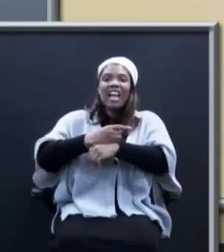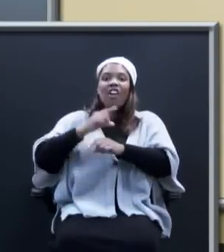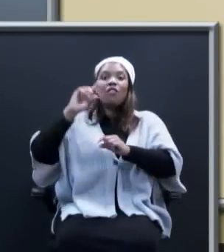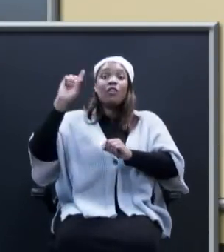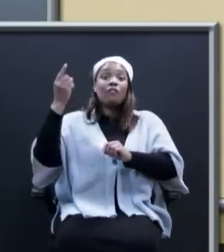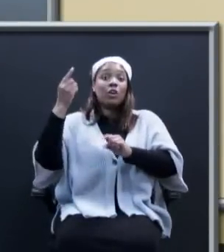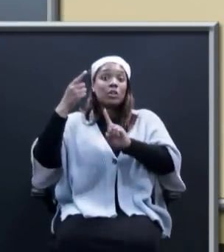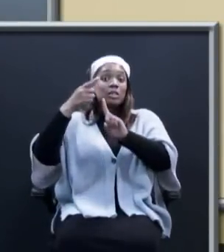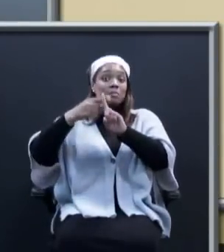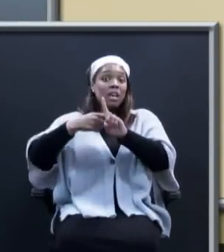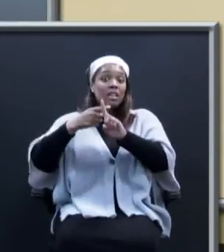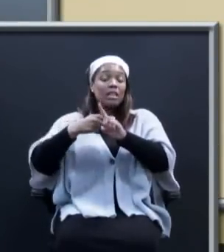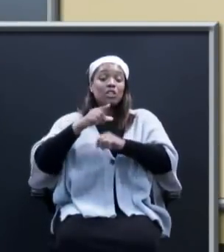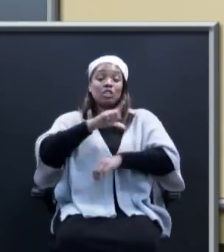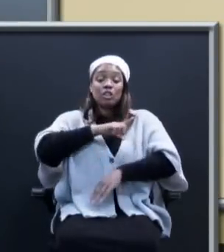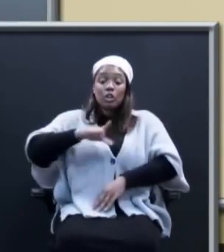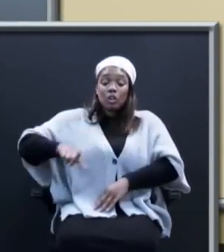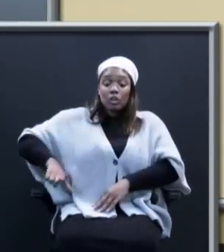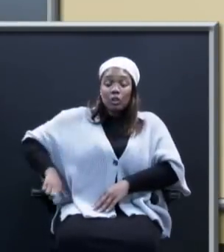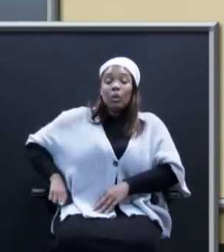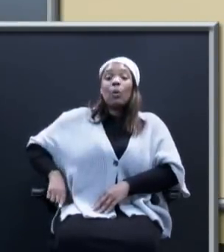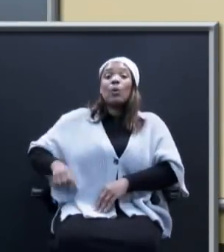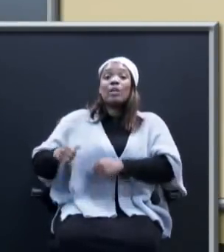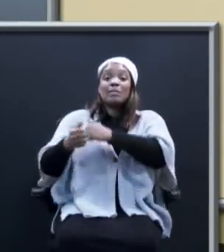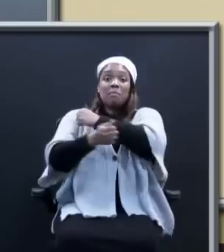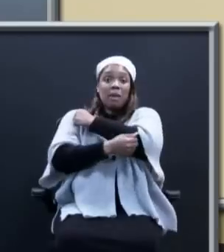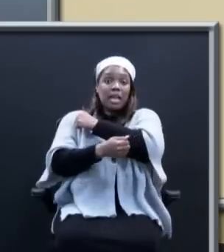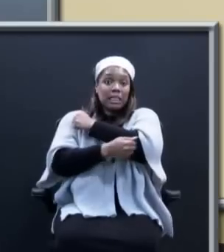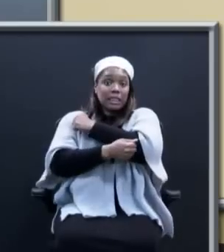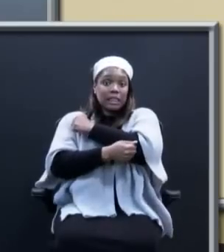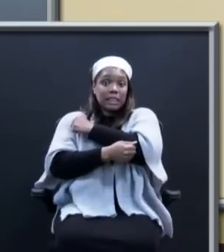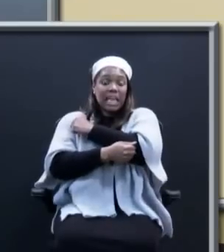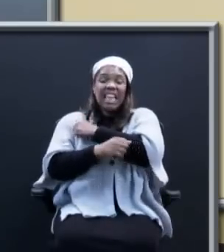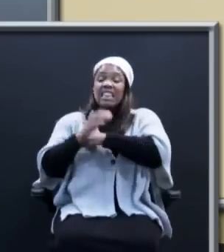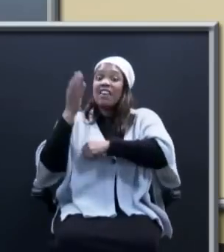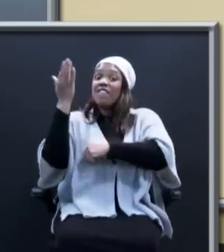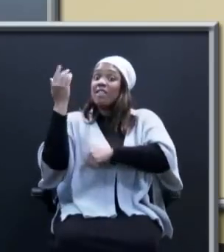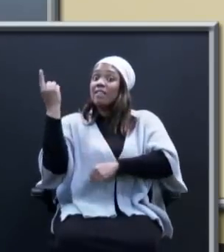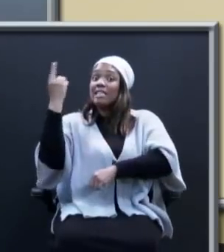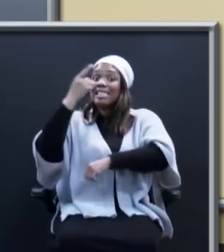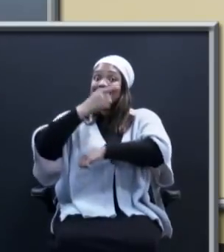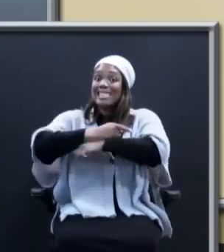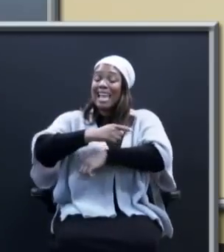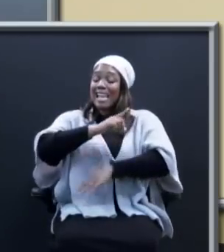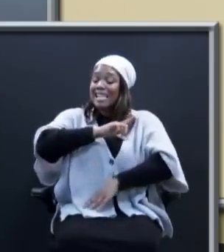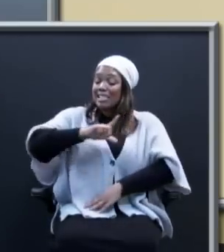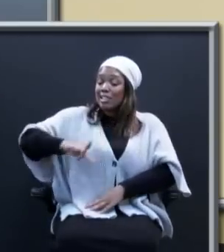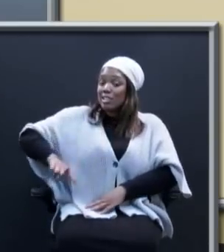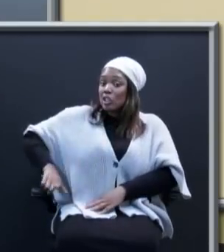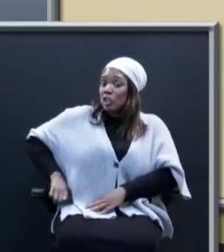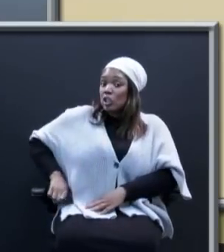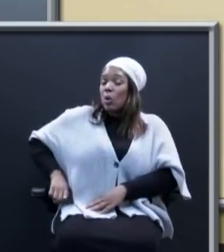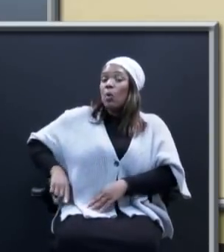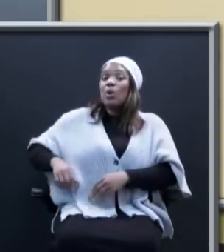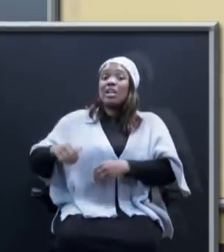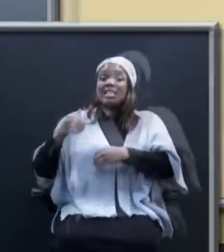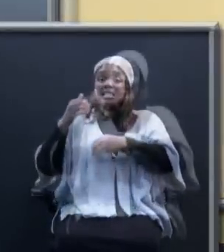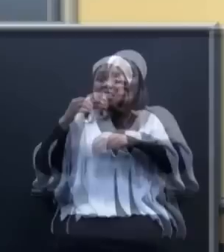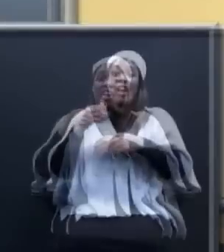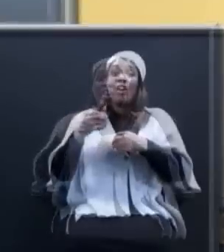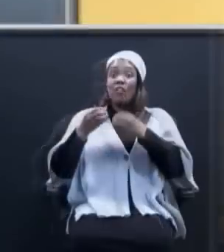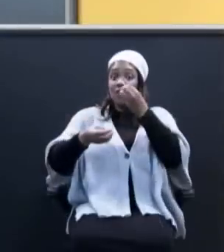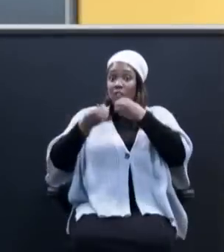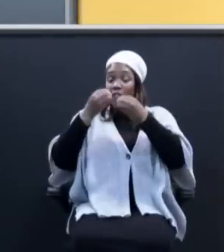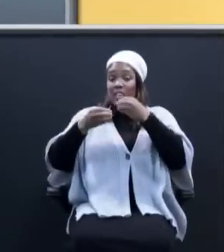Passover. And on the 15th day of the same month is the Feast of Unleavened Bread unto the Lord. On the 14th day. On